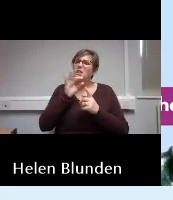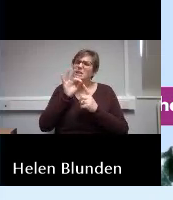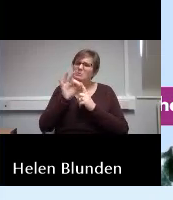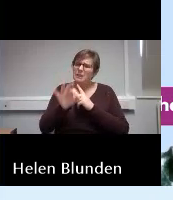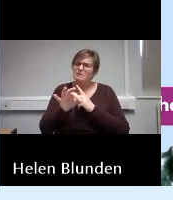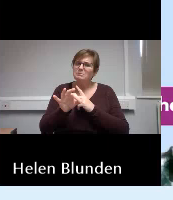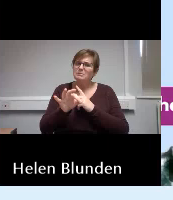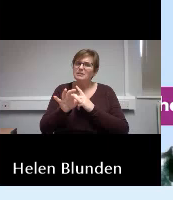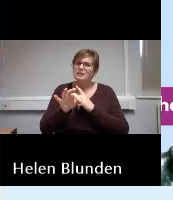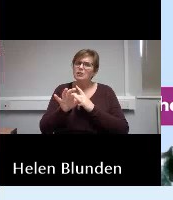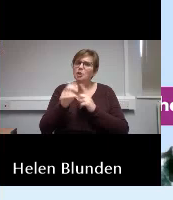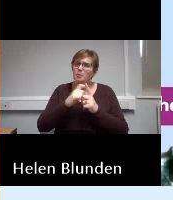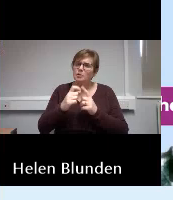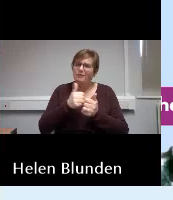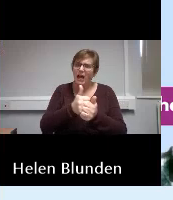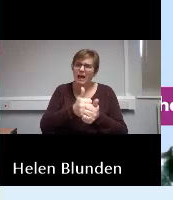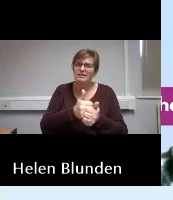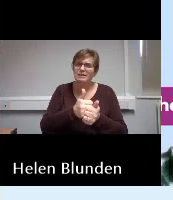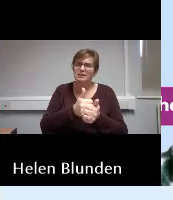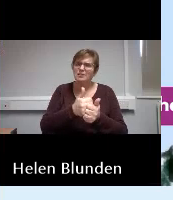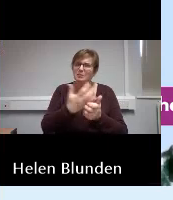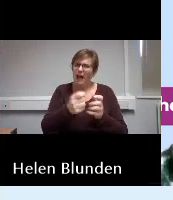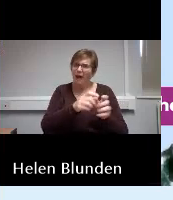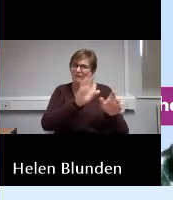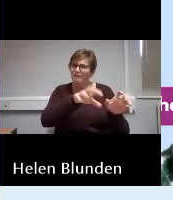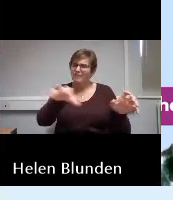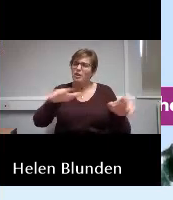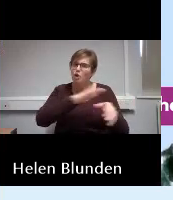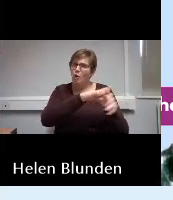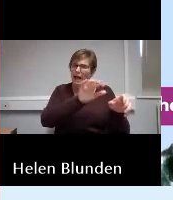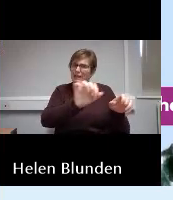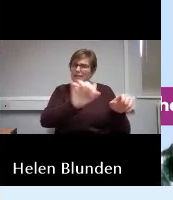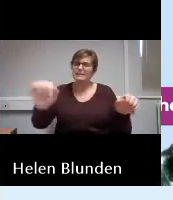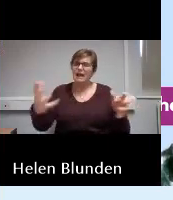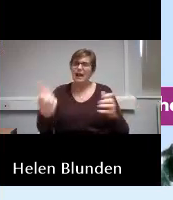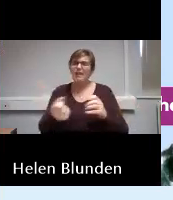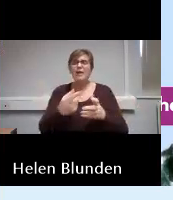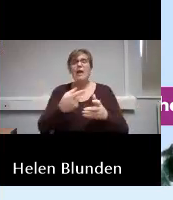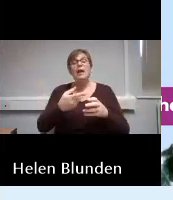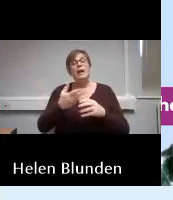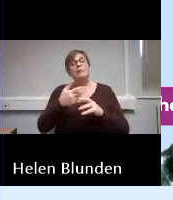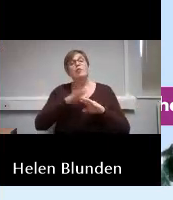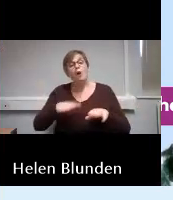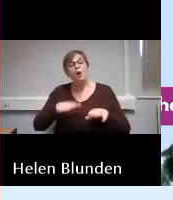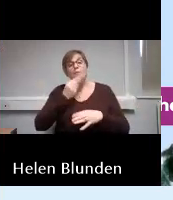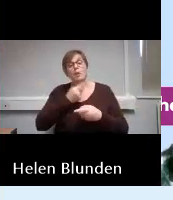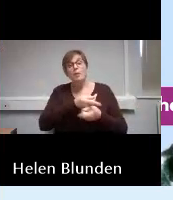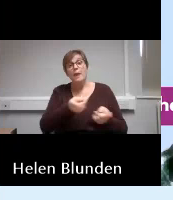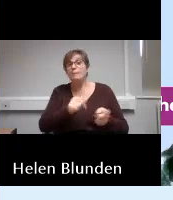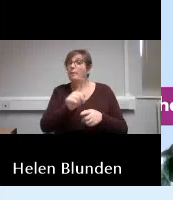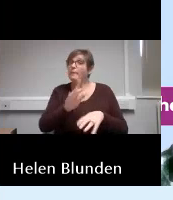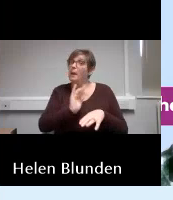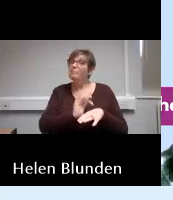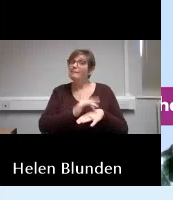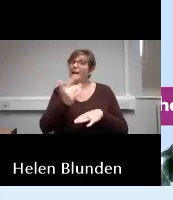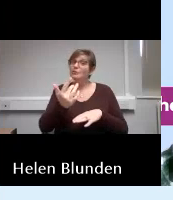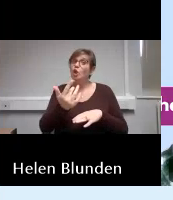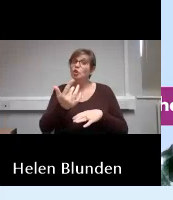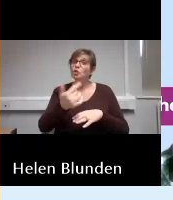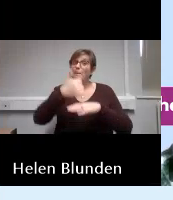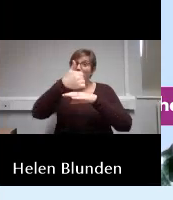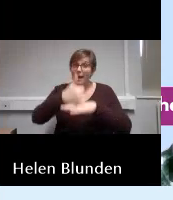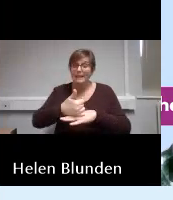SCARs that are in each of the localities, if people aren't familiar with them, they're professionals who are based